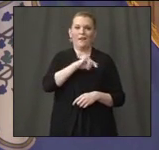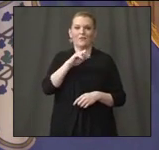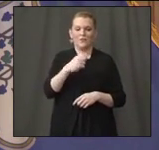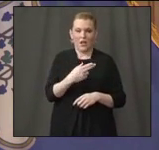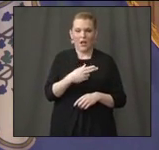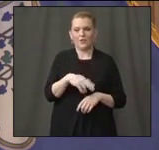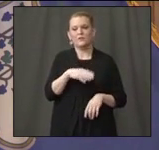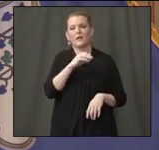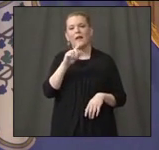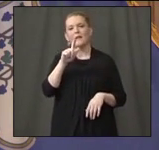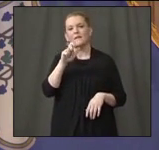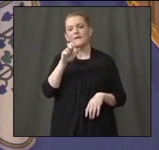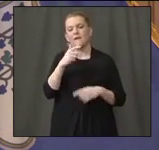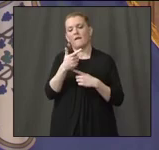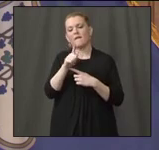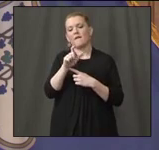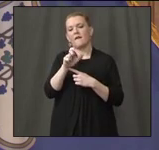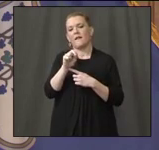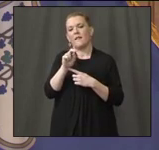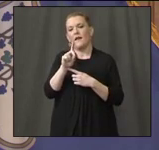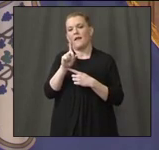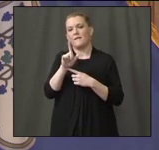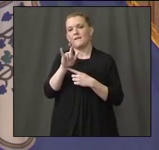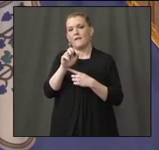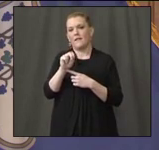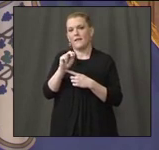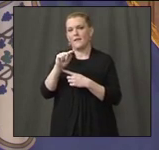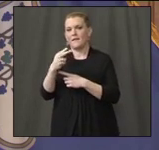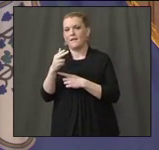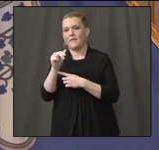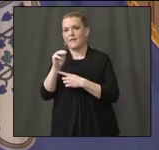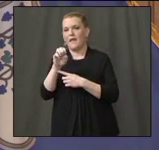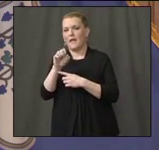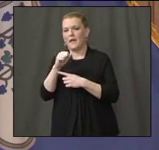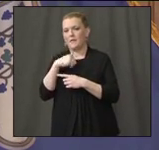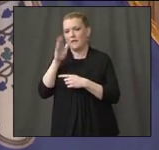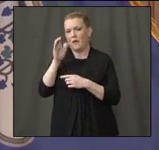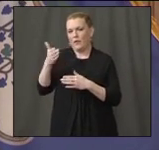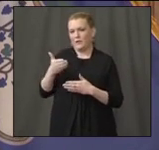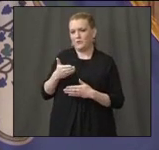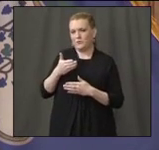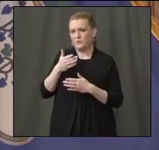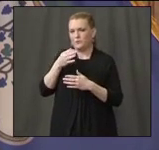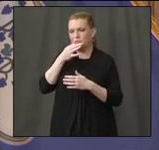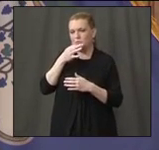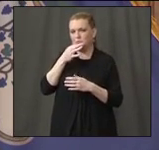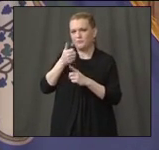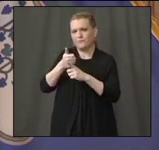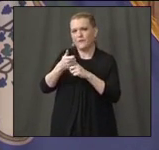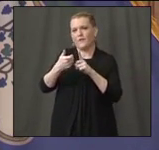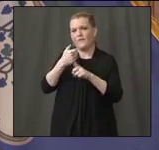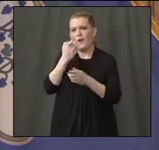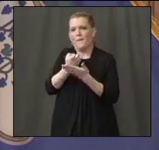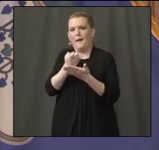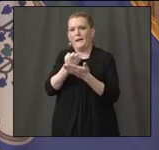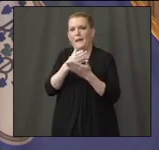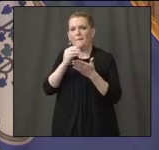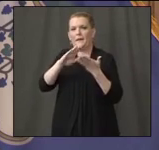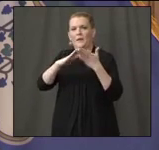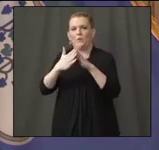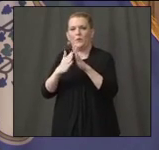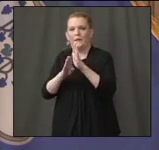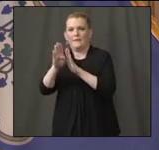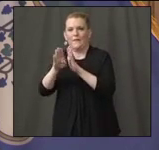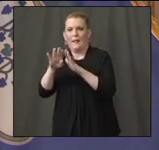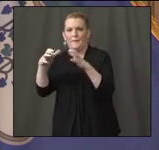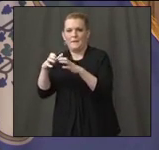Thames will have an opportunity to introduce to you in a minute from Department of Economic and Community Development. Let me just do a quick look at our